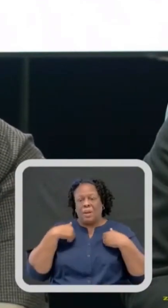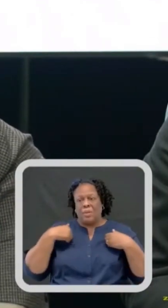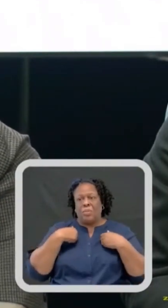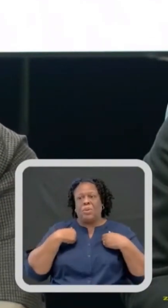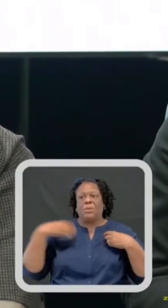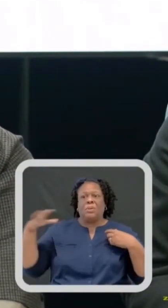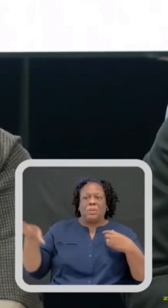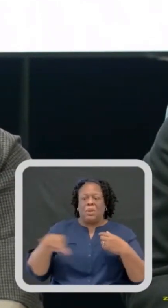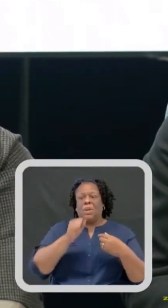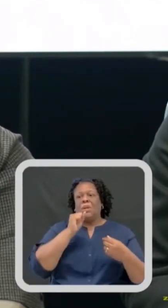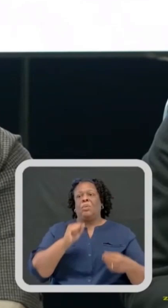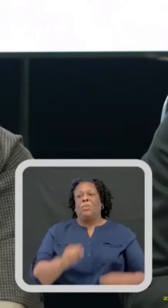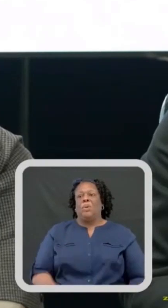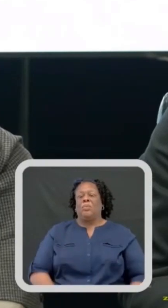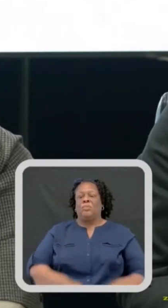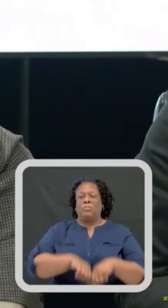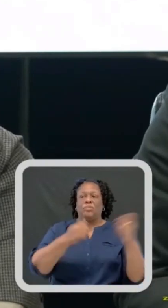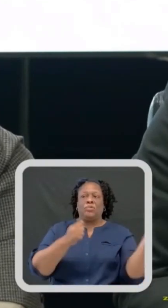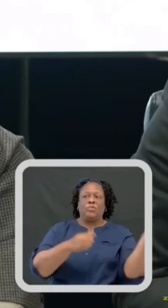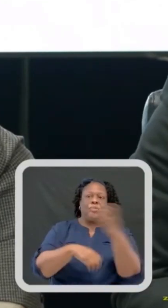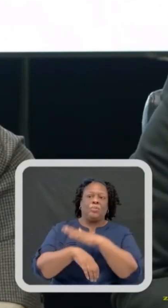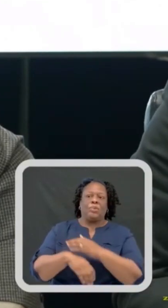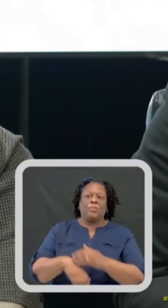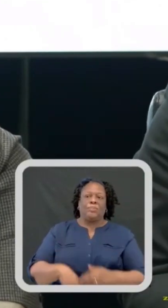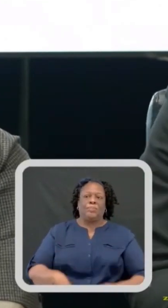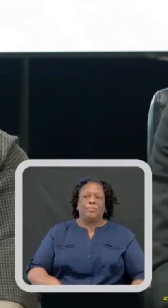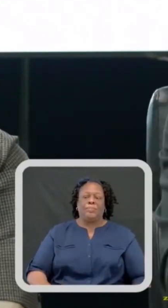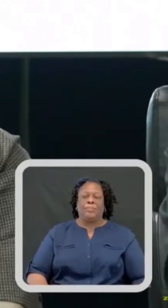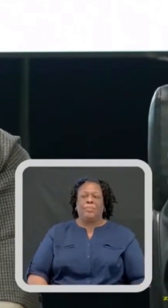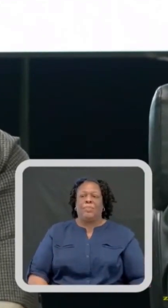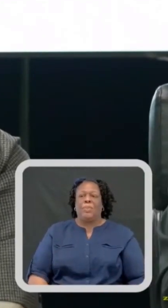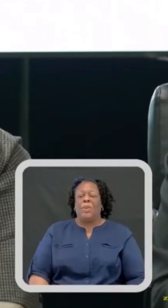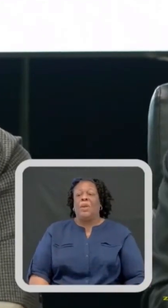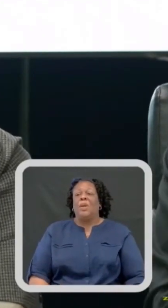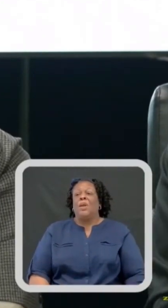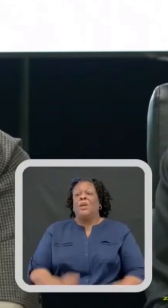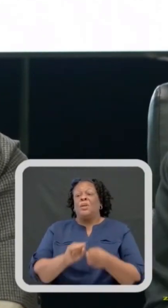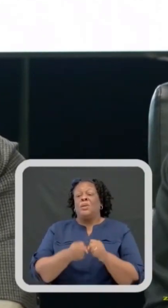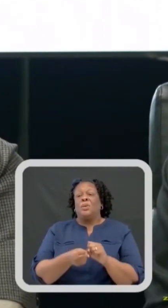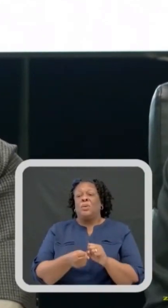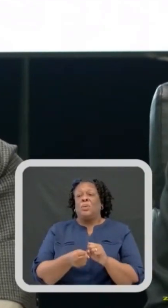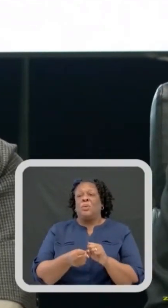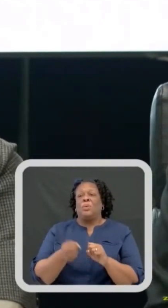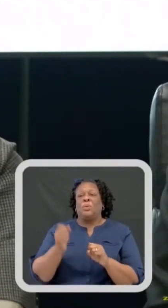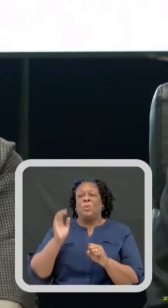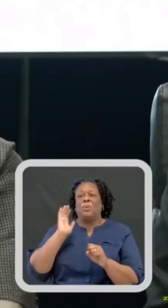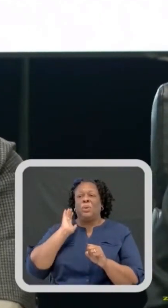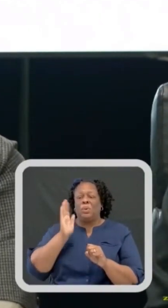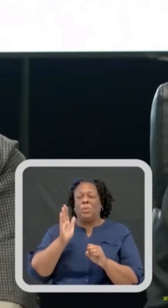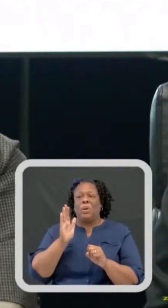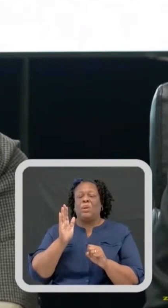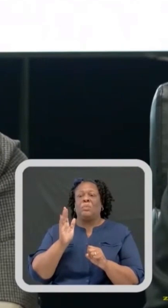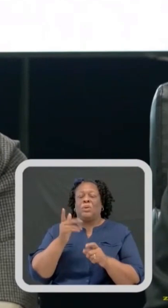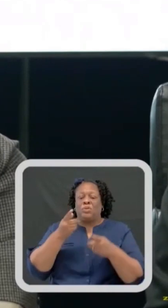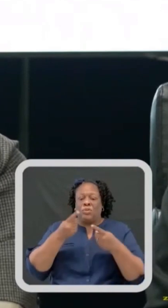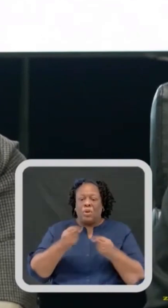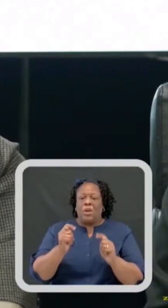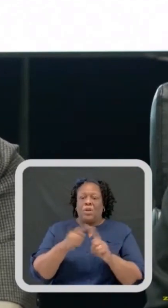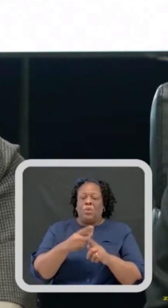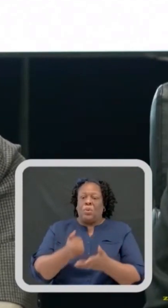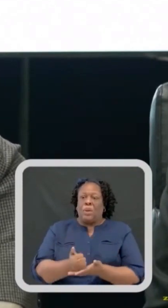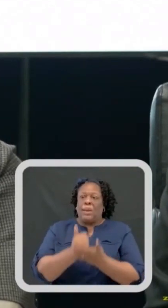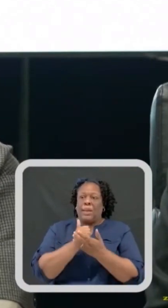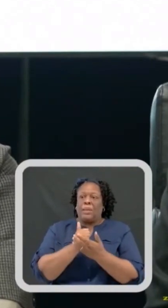island with the support as well of the University of the West Indies, where they will be assisting